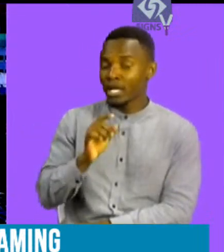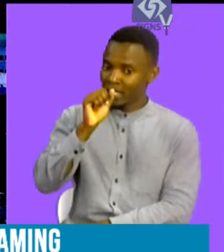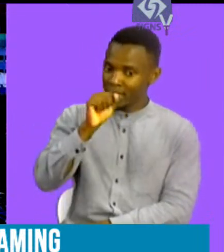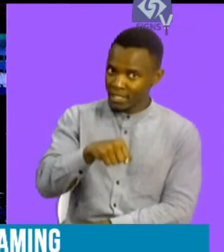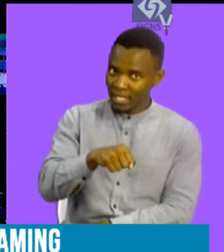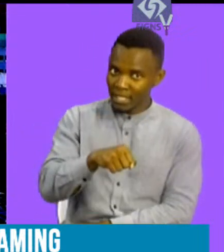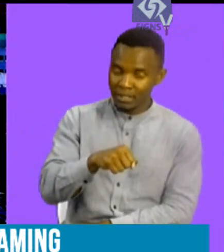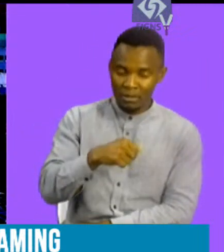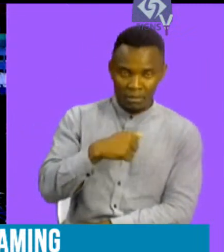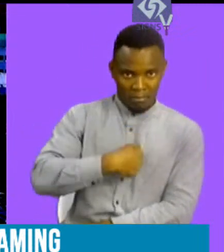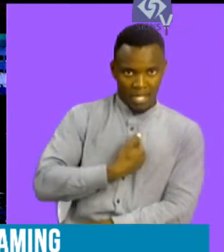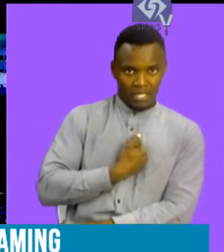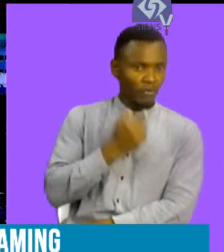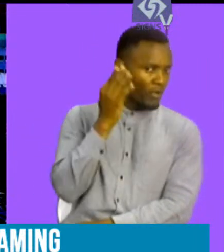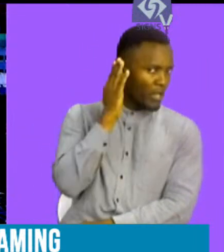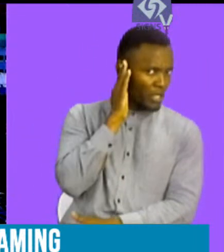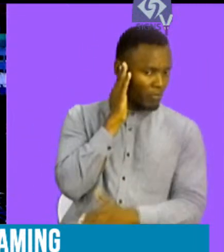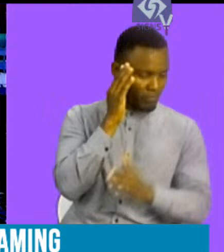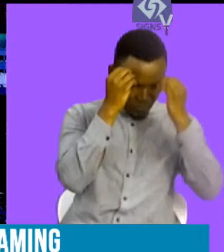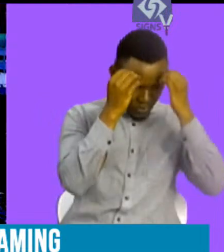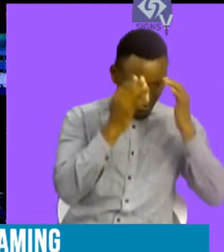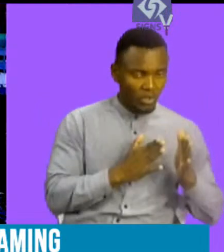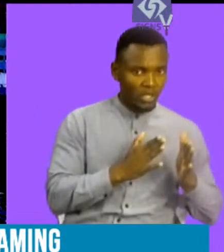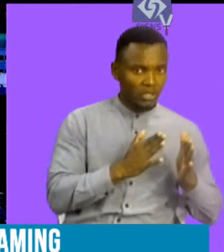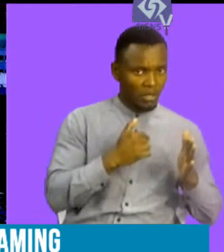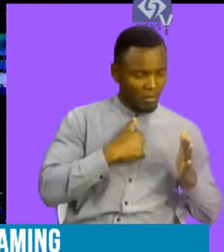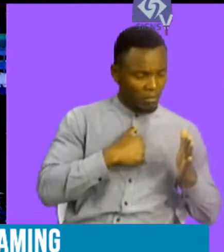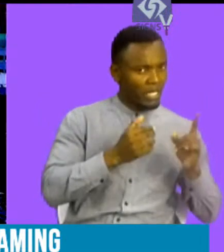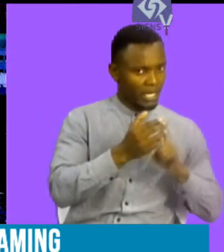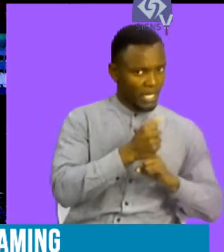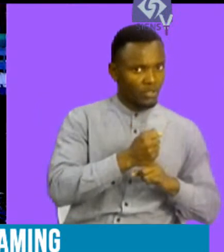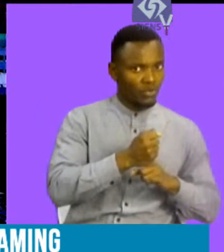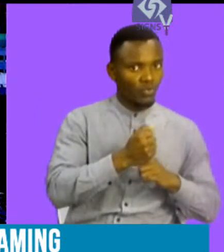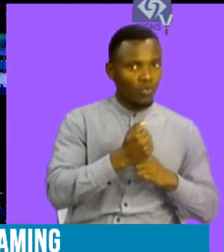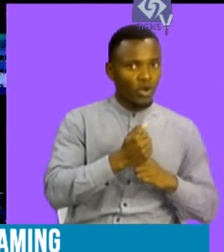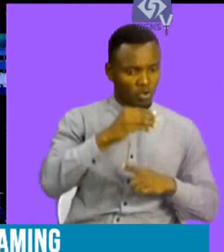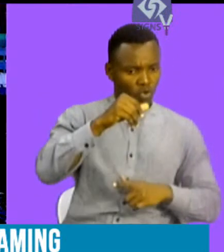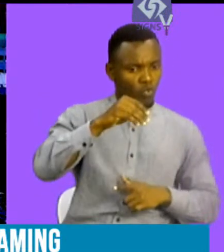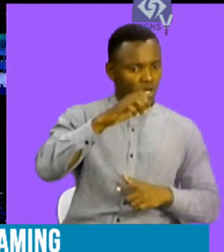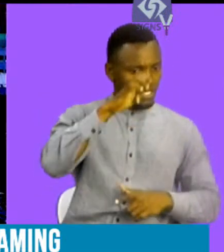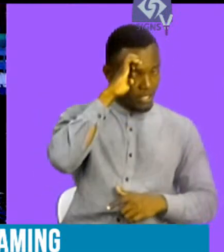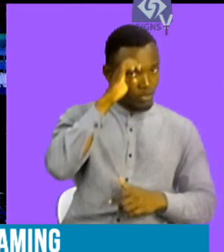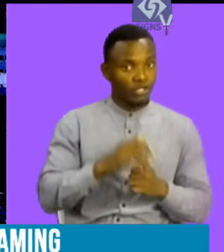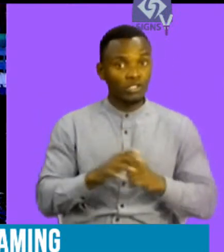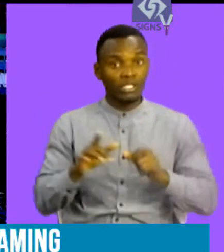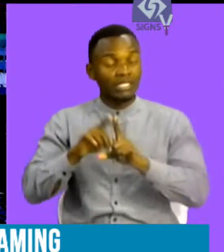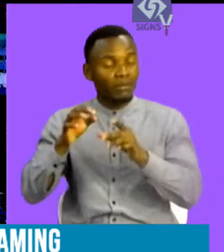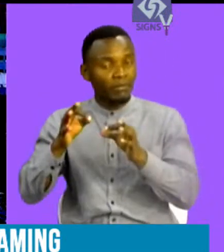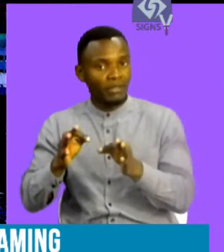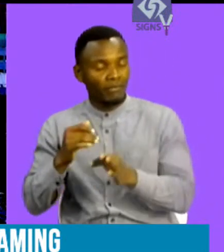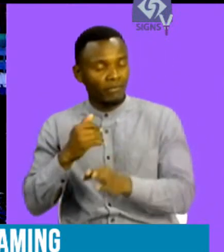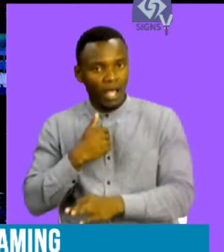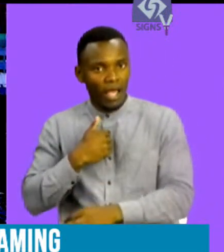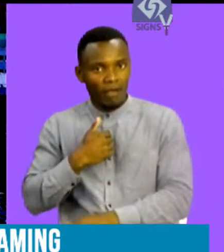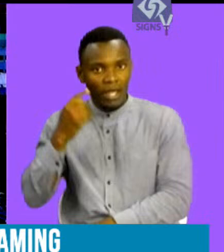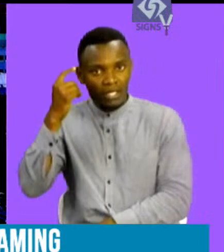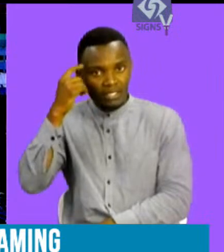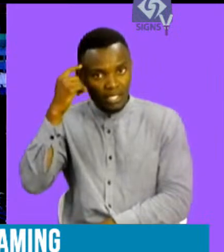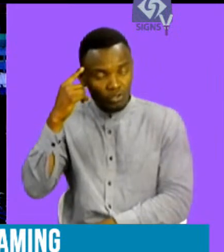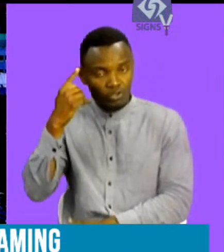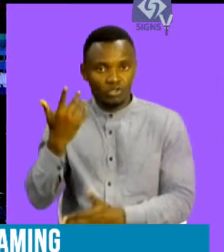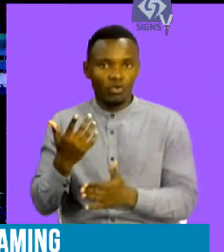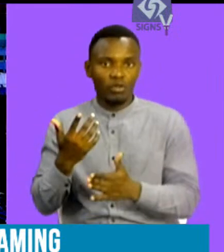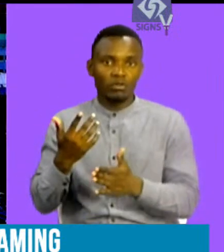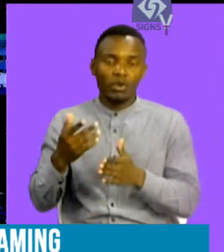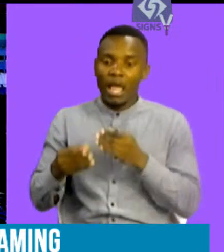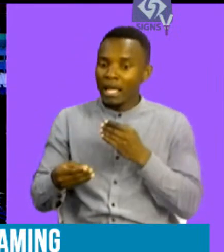I am a deaf student, I will get quality education. I am on the psychosocial spectrum, I will get quality education. How are you all doing